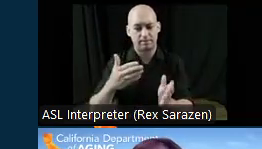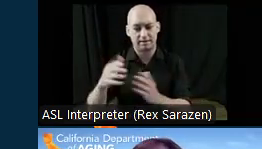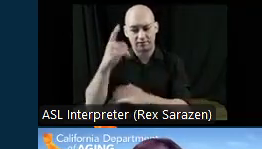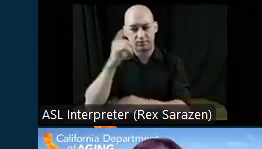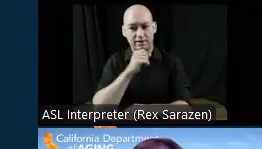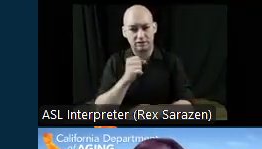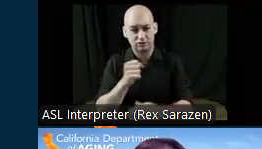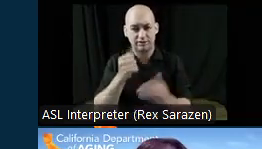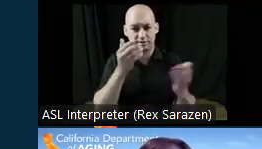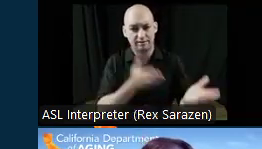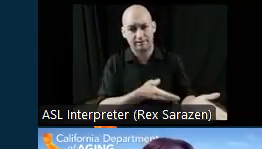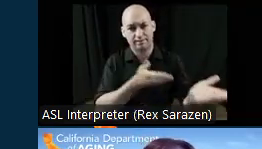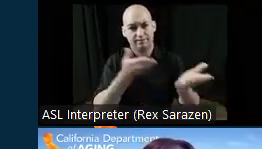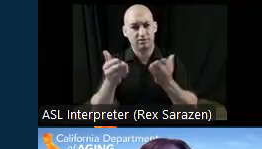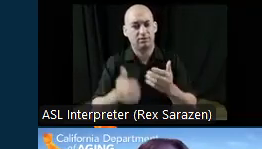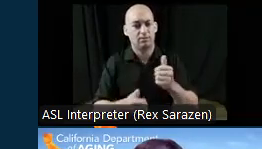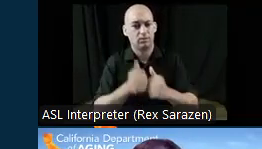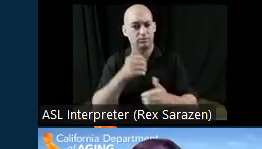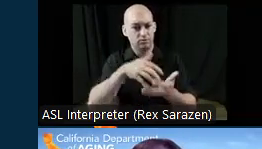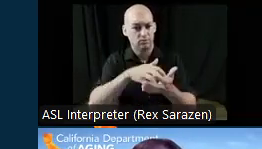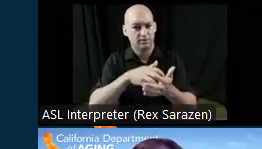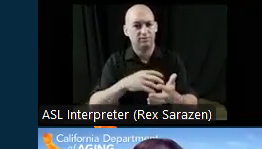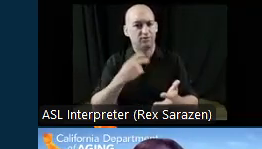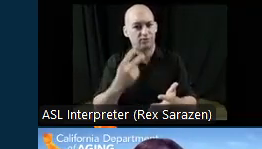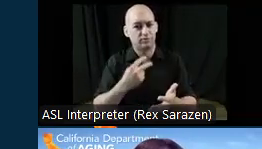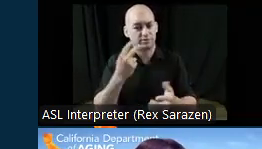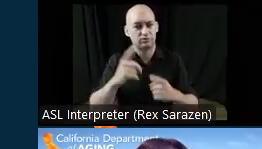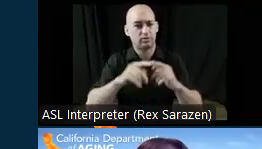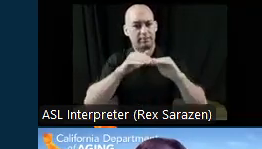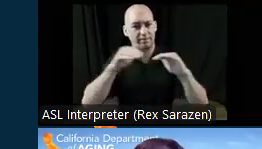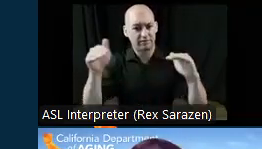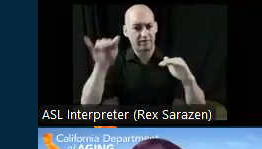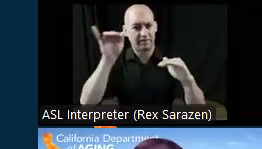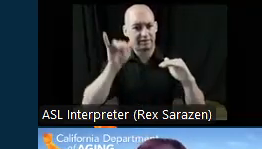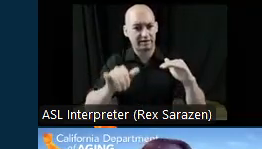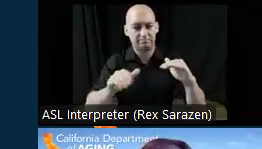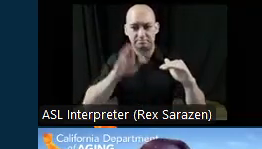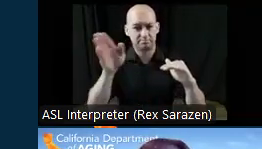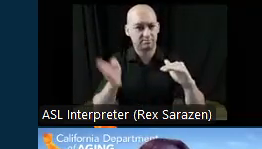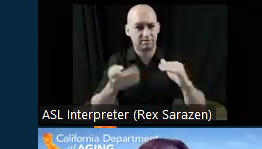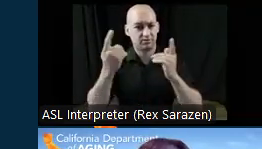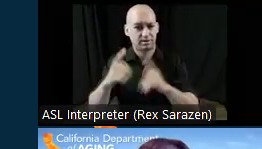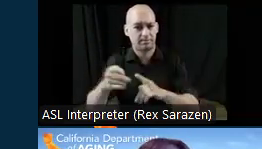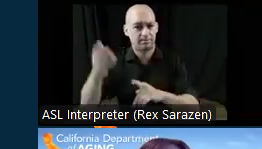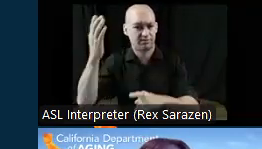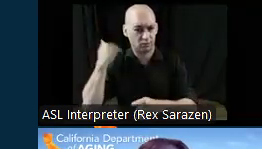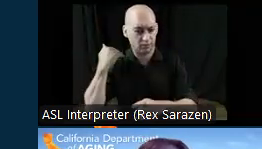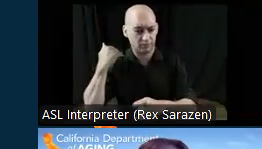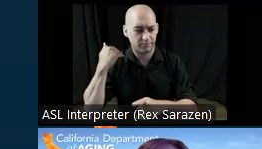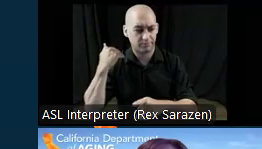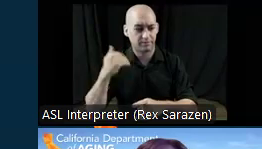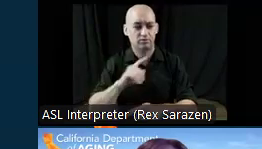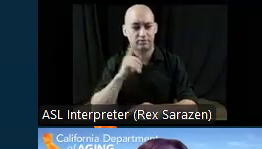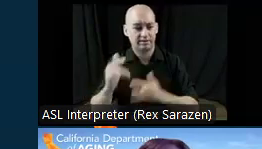lift the most vulnerable voices to a level that is unprecedented is really